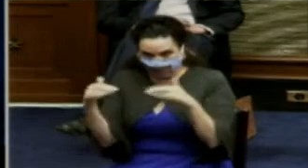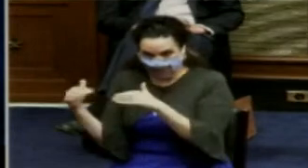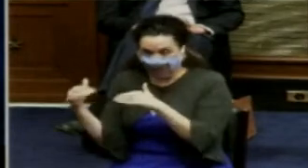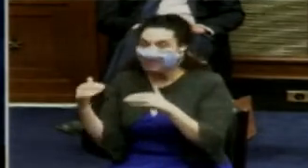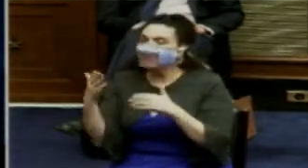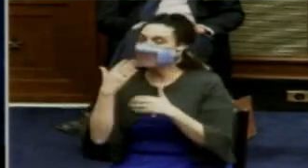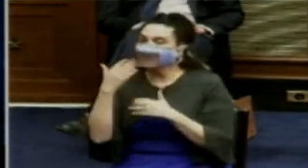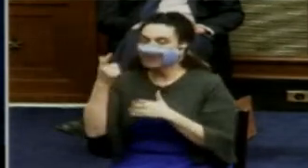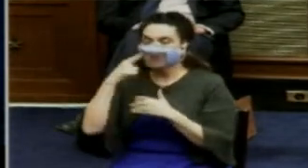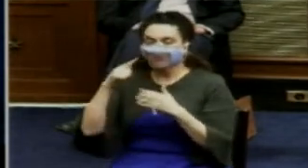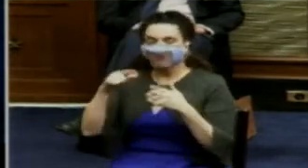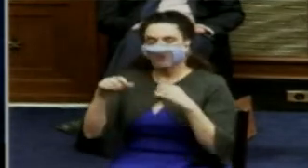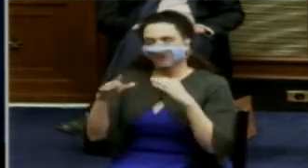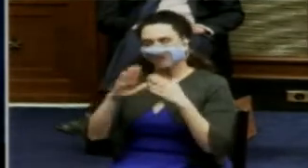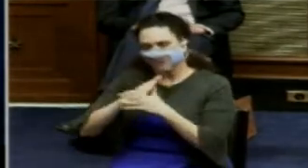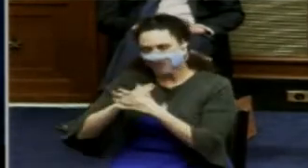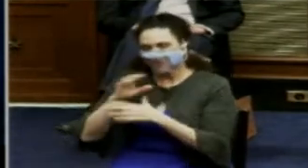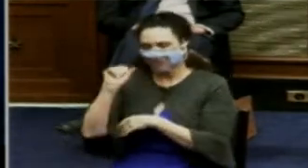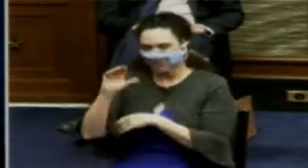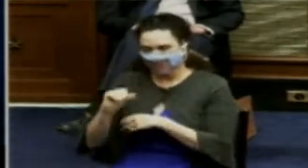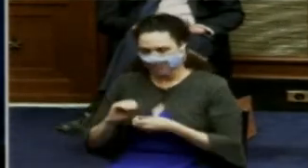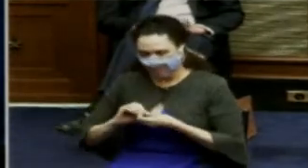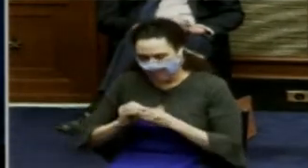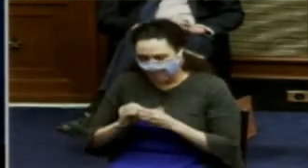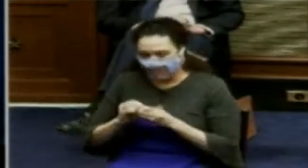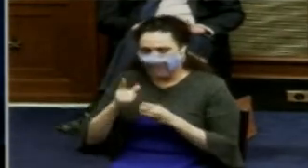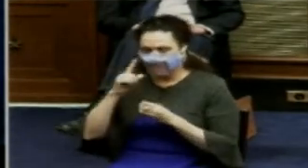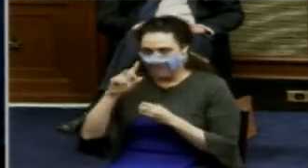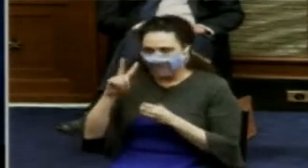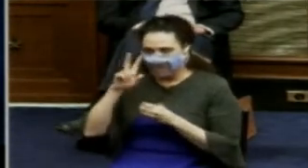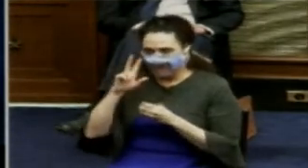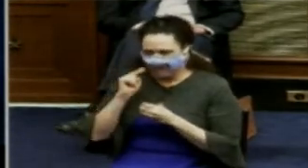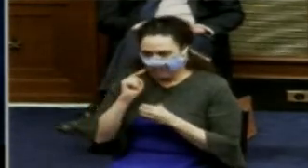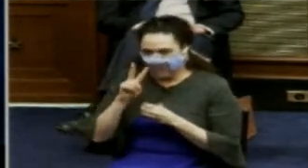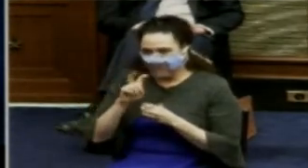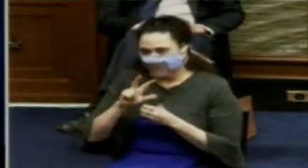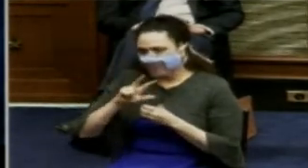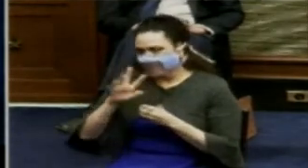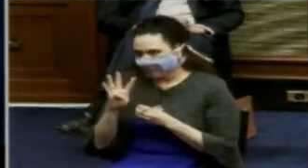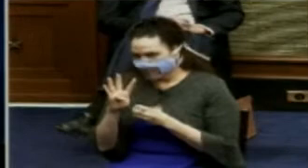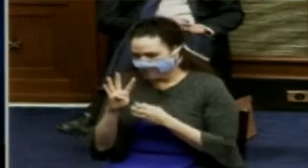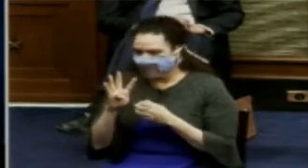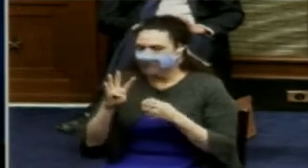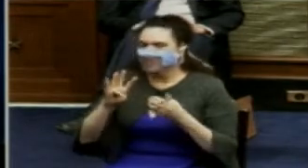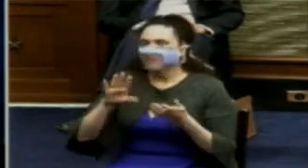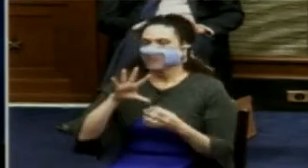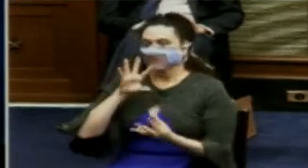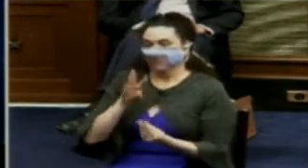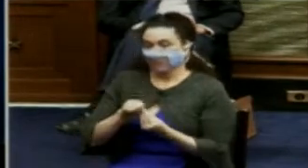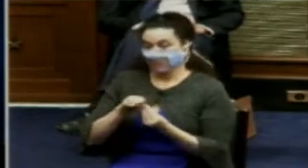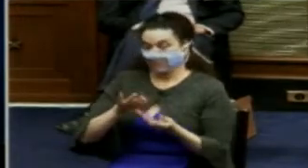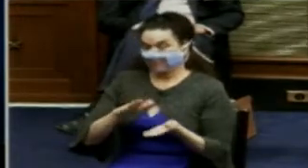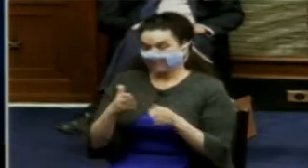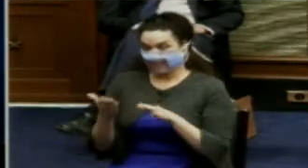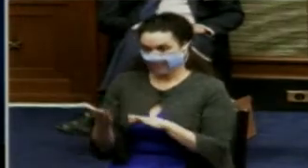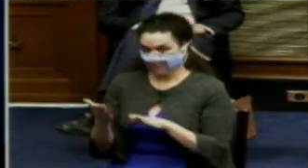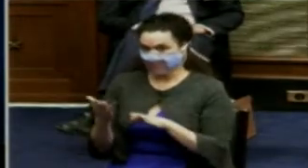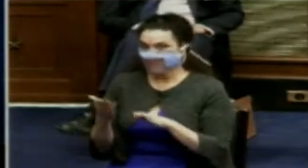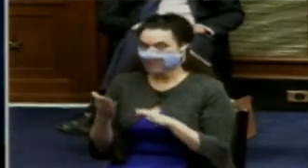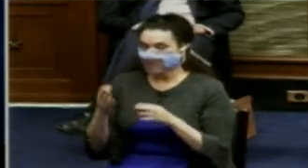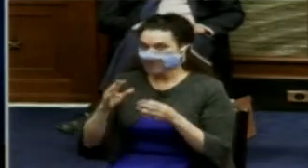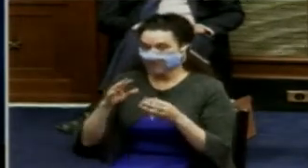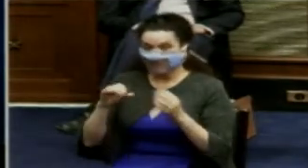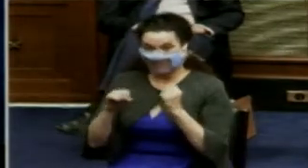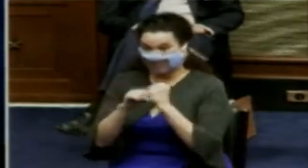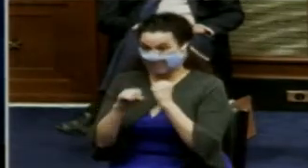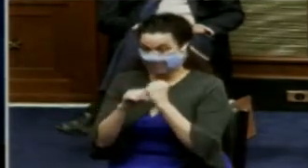numbers. For the Vietnam War, 243 total deaths. It turns out, and this is a grim statistic, for